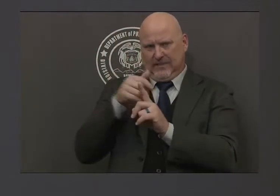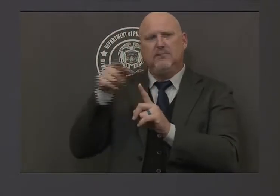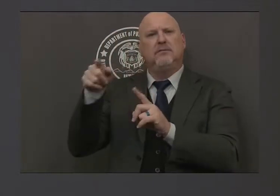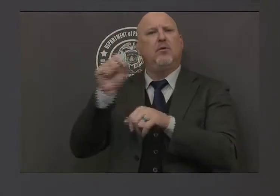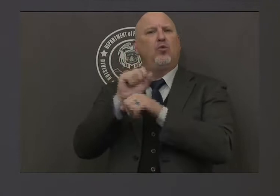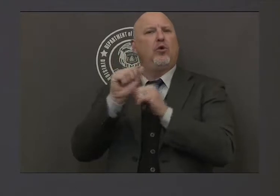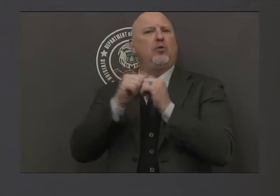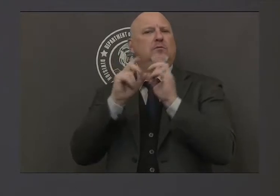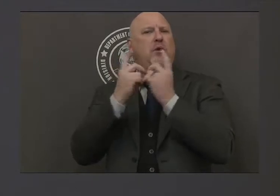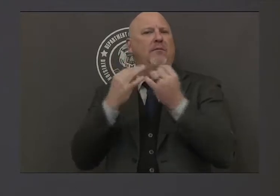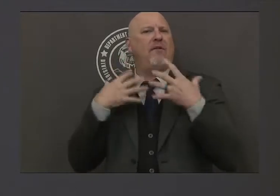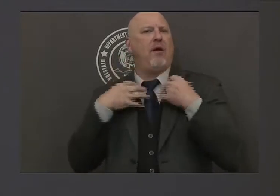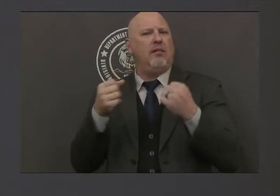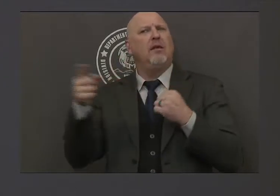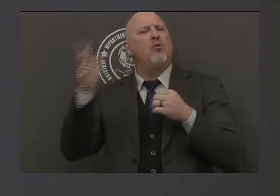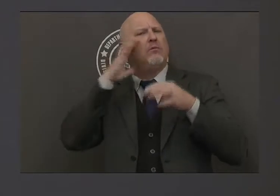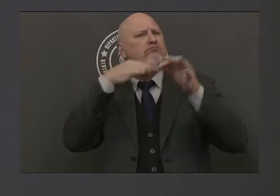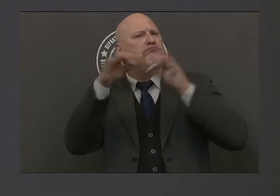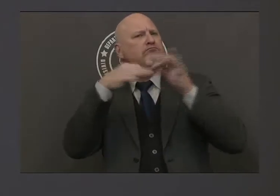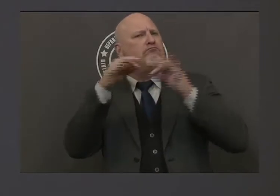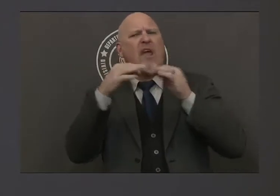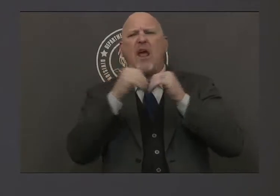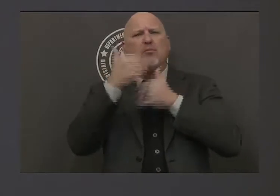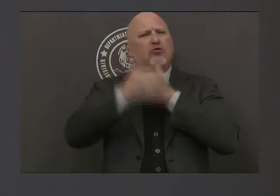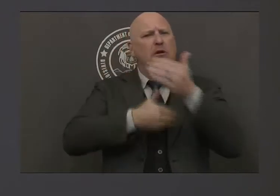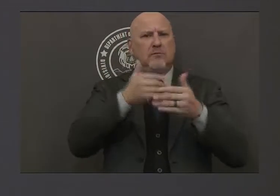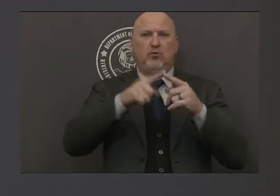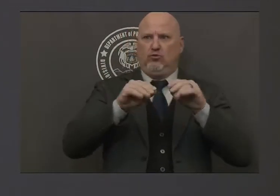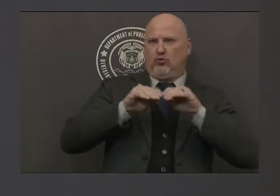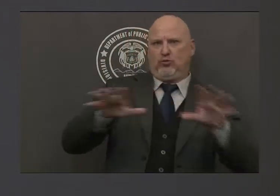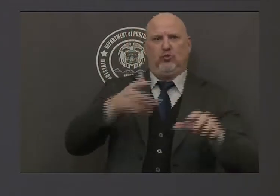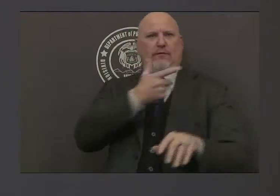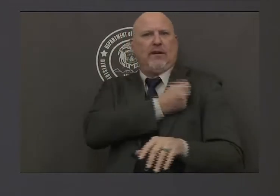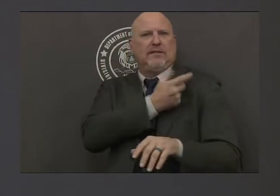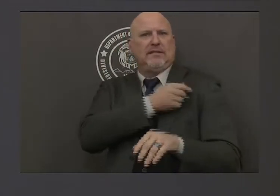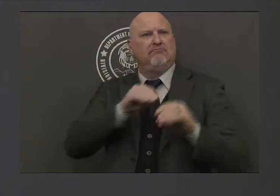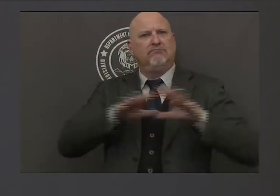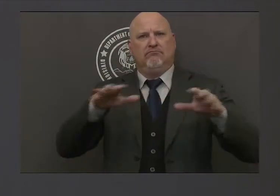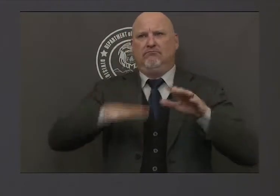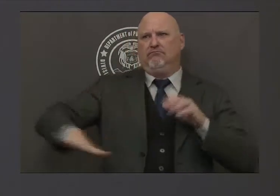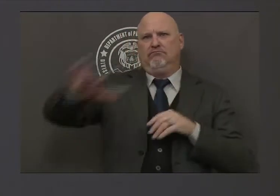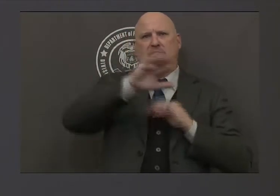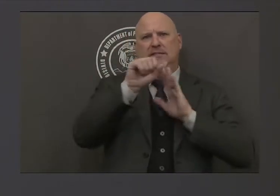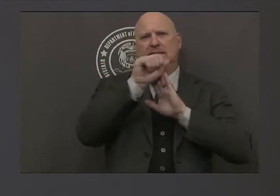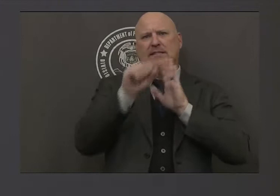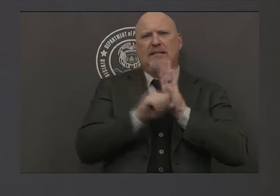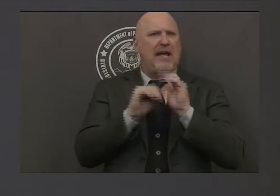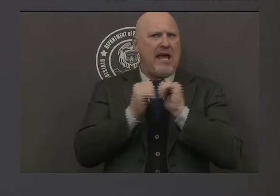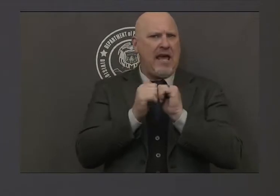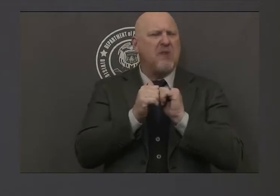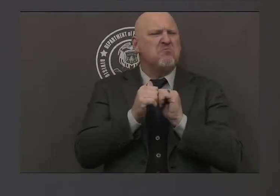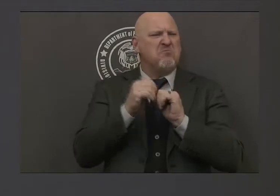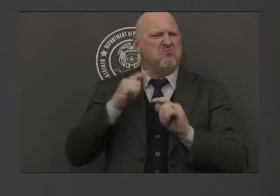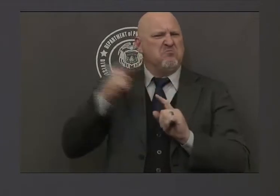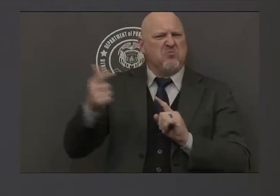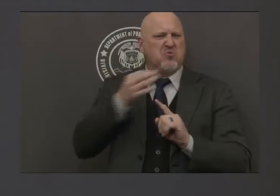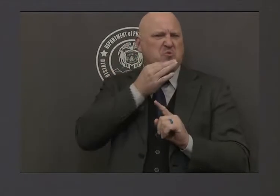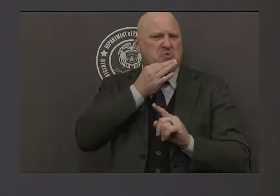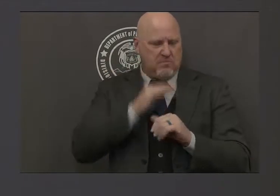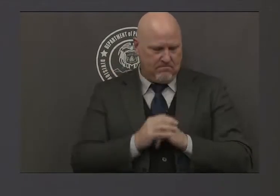of the details. So he'll give a little bit more of that in a few minutes. Let me also add here one last thing, and that